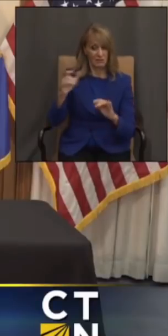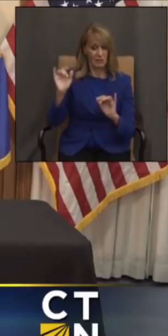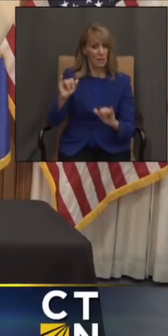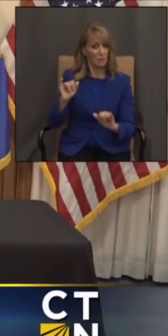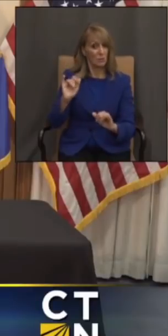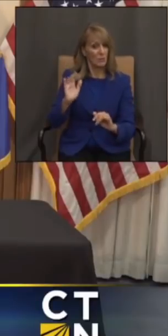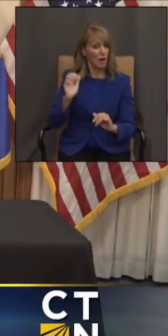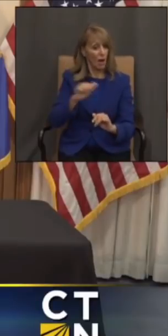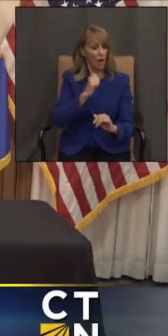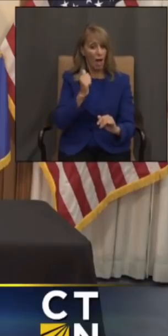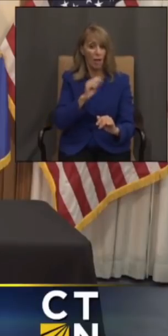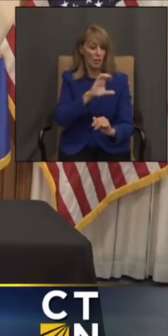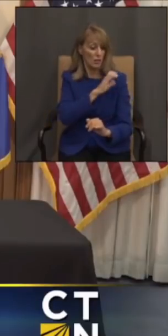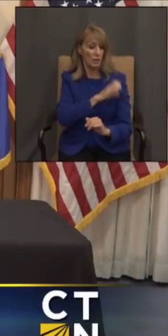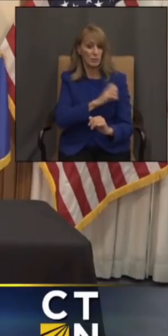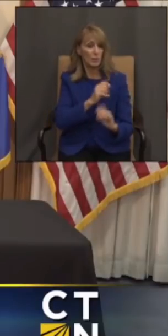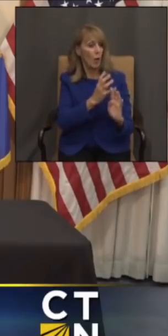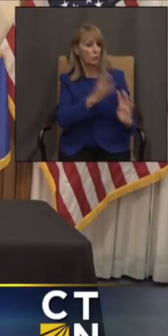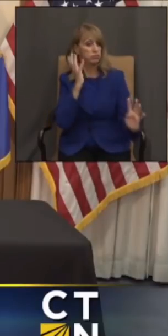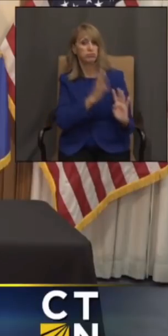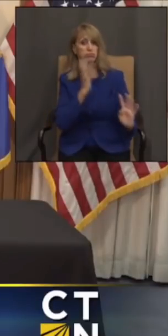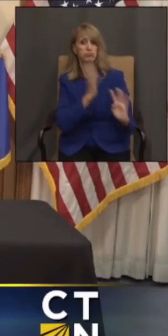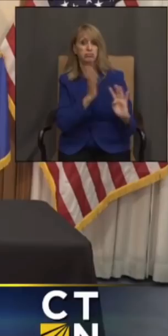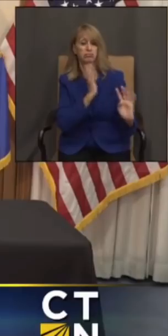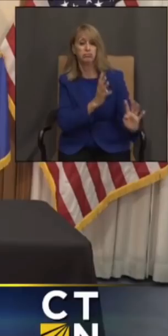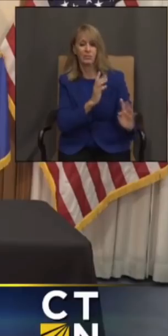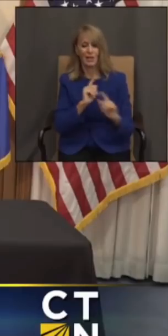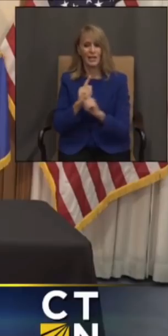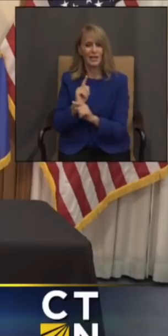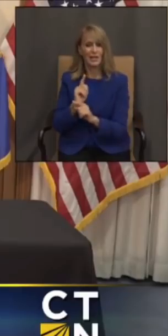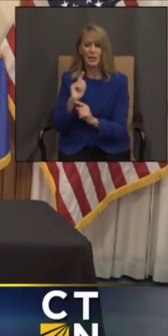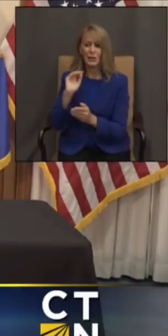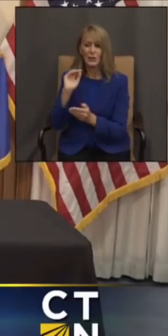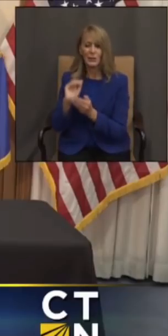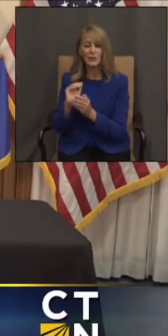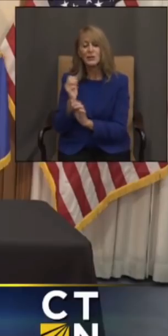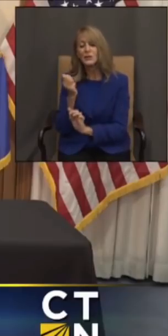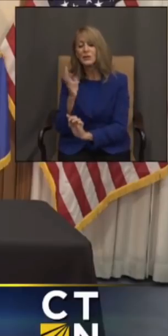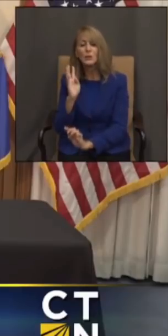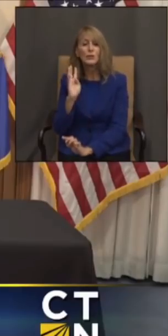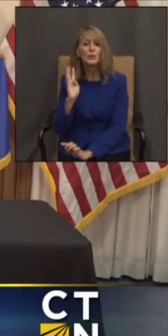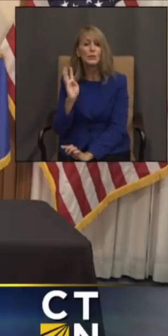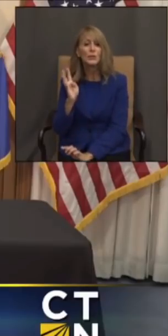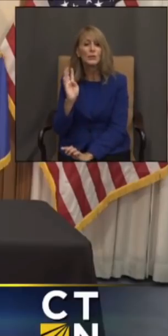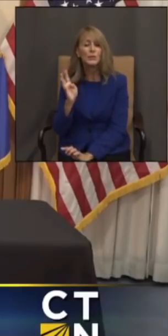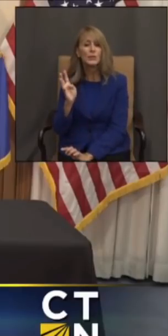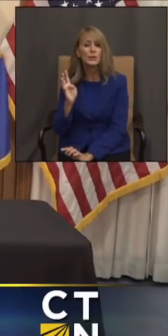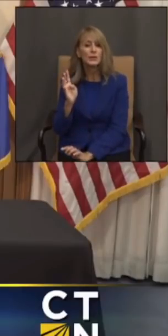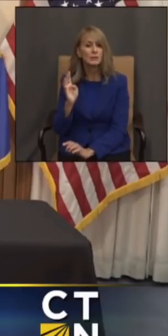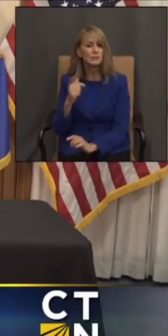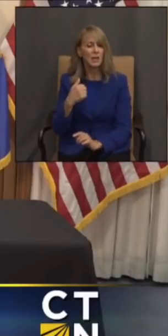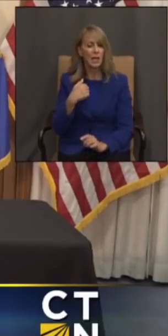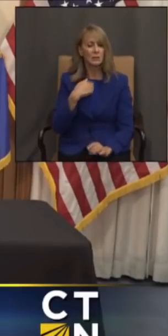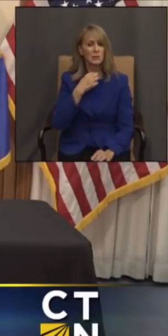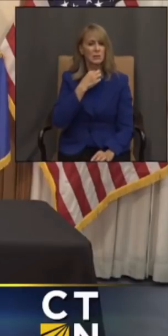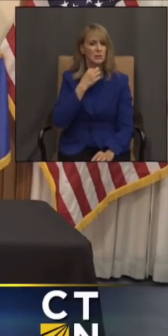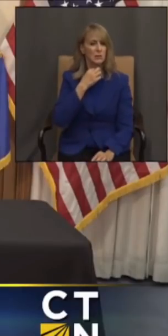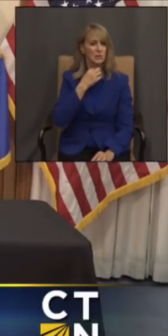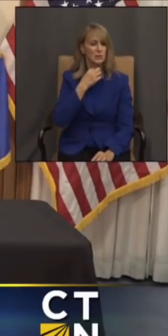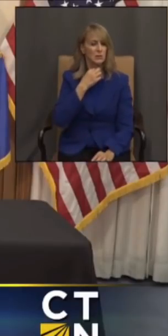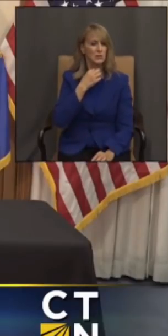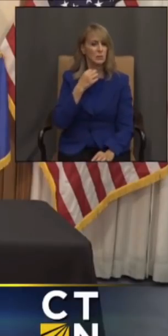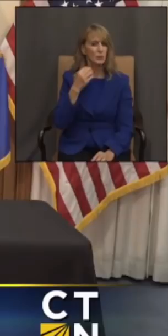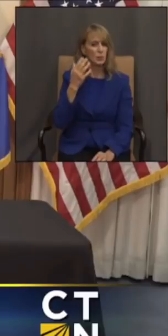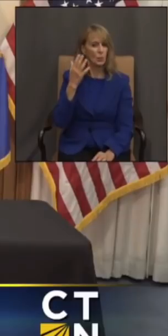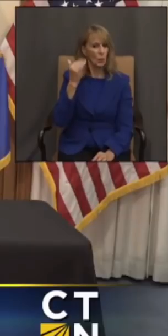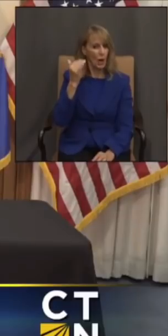relates to vaccine clinics around the state, where we've been to many that have been extremely busy. But we are curious as to why you think that may